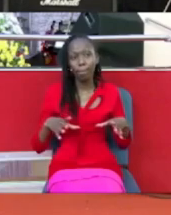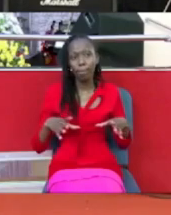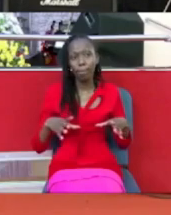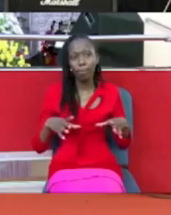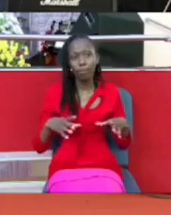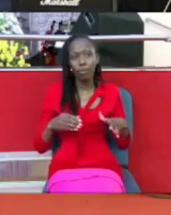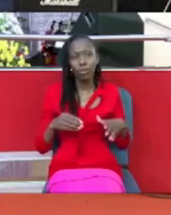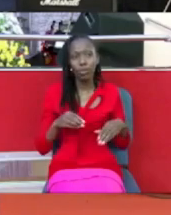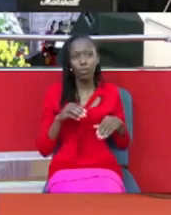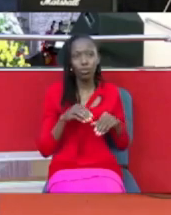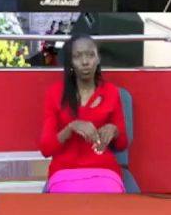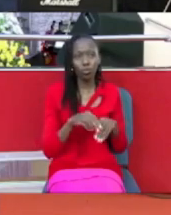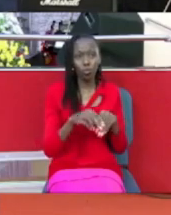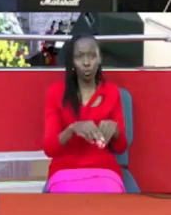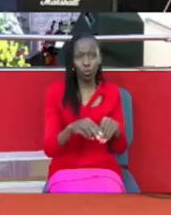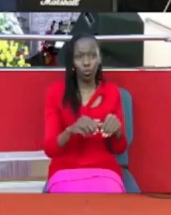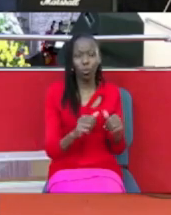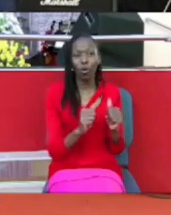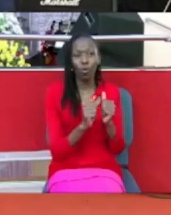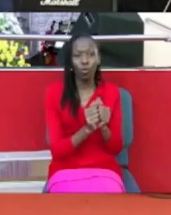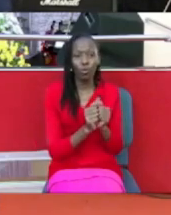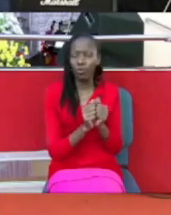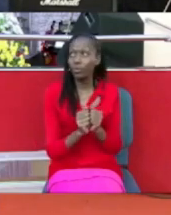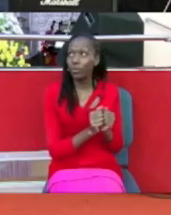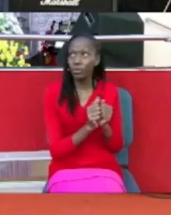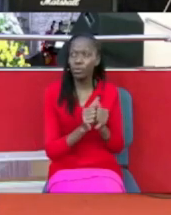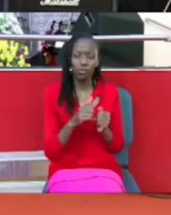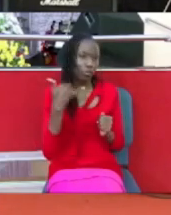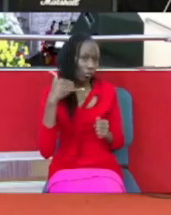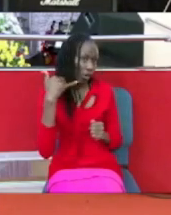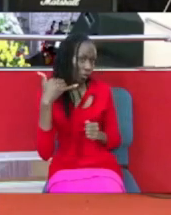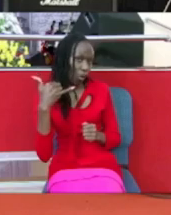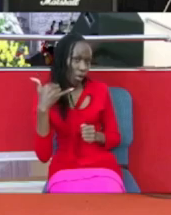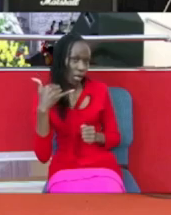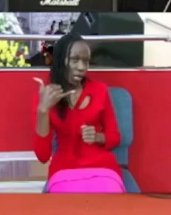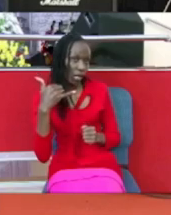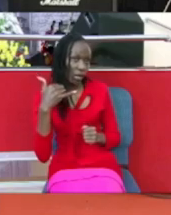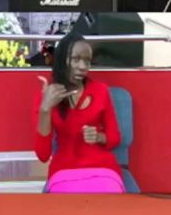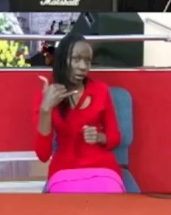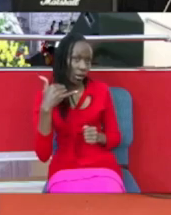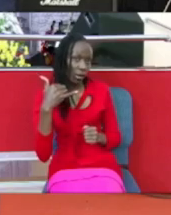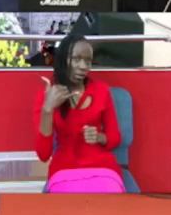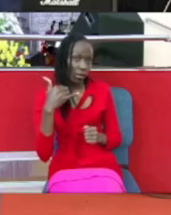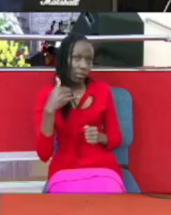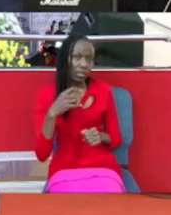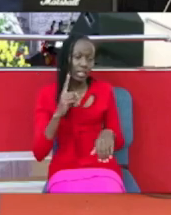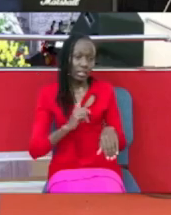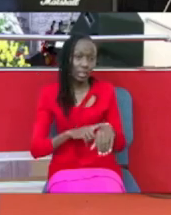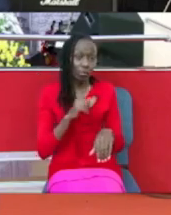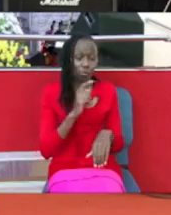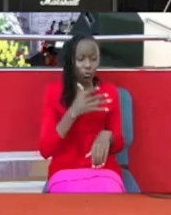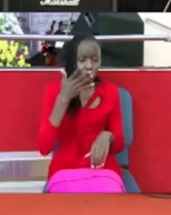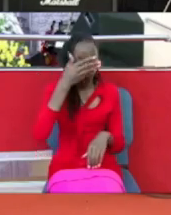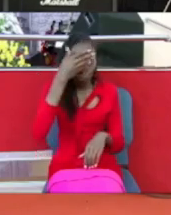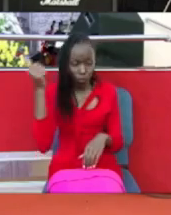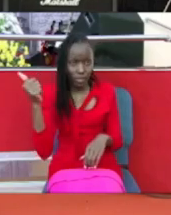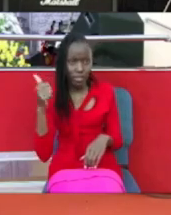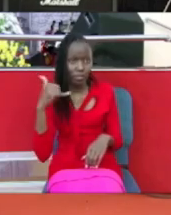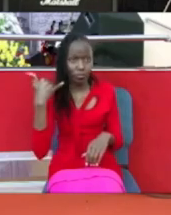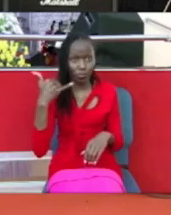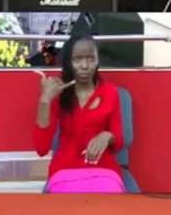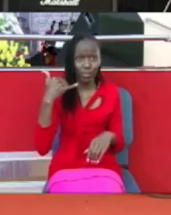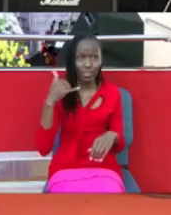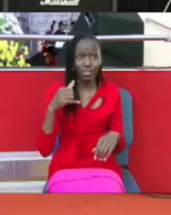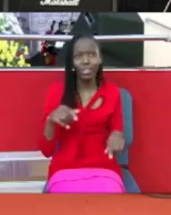to go wherever you go with your phone. Kuenenda popote uendako na simu. When you forget your phone, it's like the whole world has